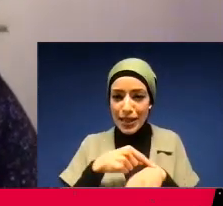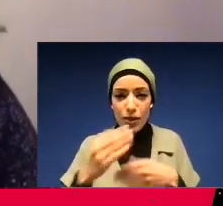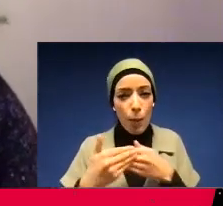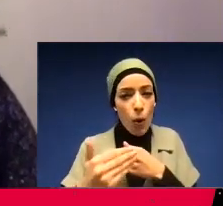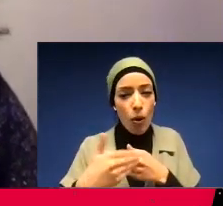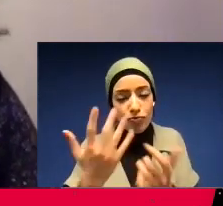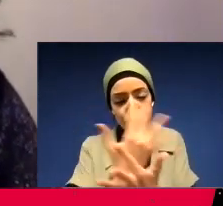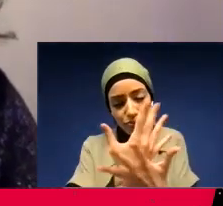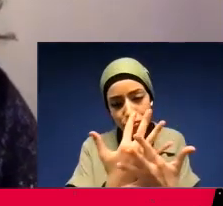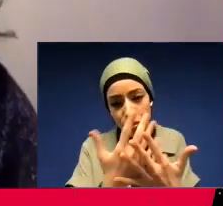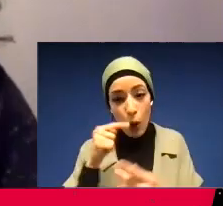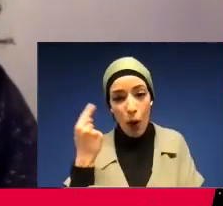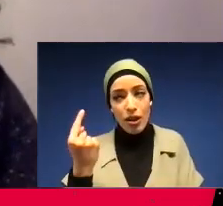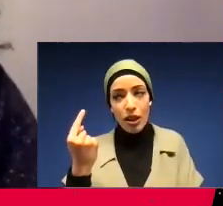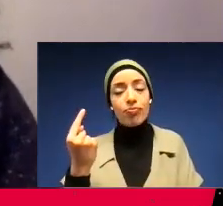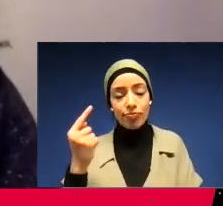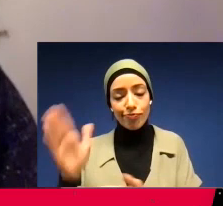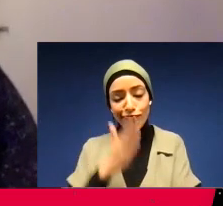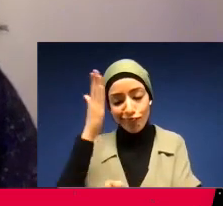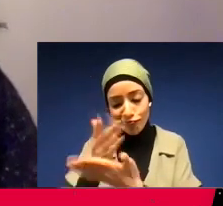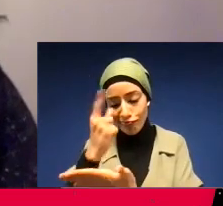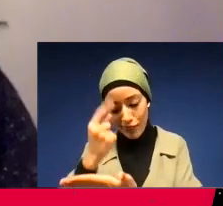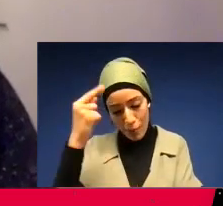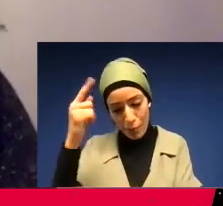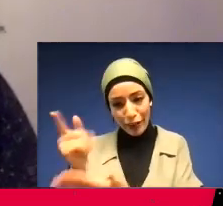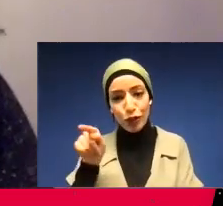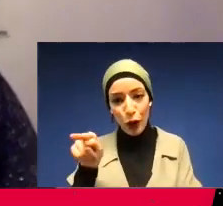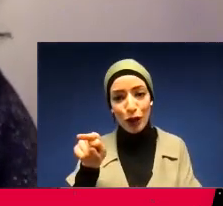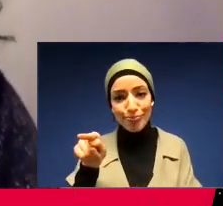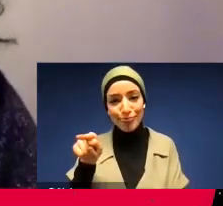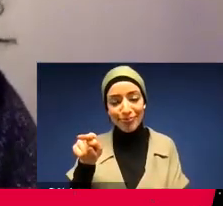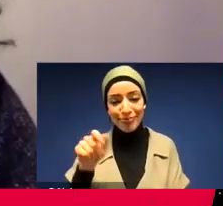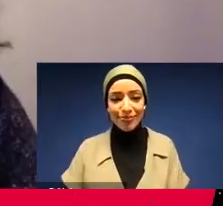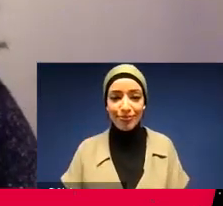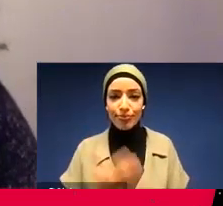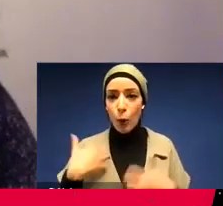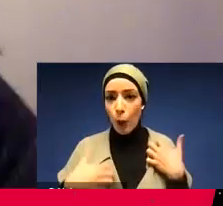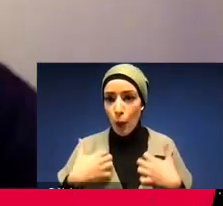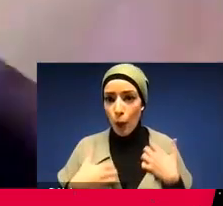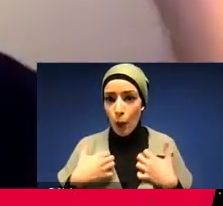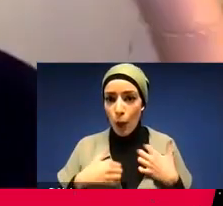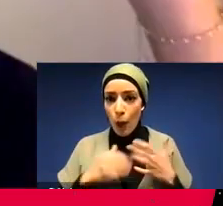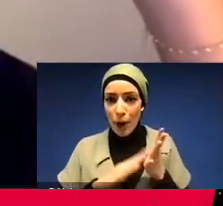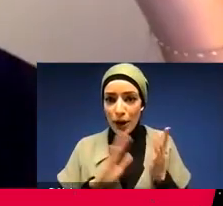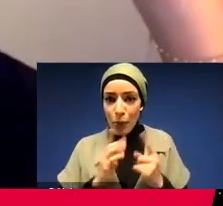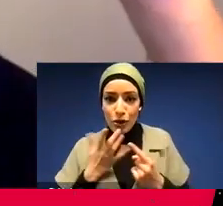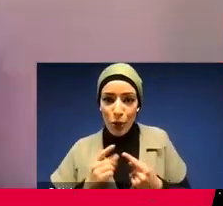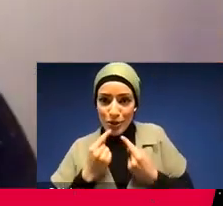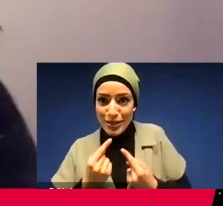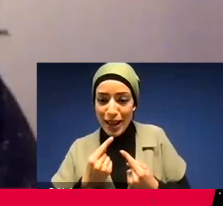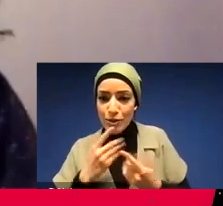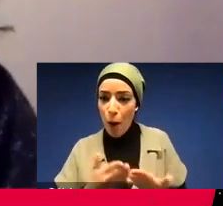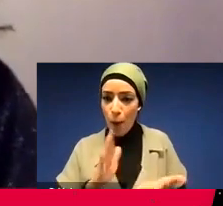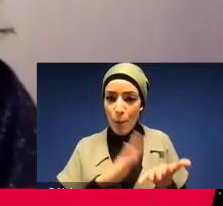know she's a credible source. And yeah, I'm really looking forward to hearing what Mariam has to say. So Mariam, the floor is yours.